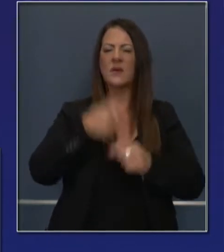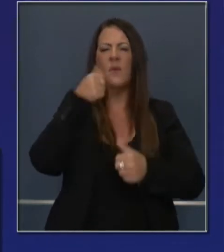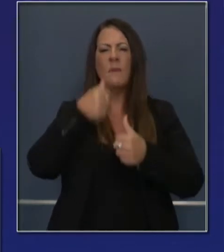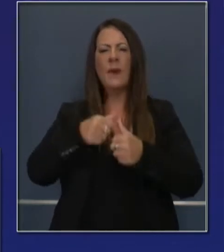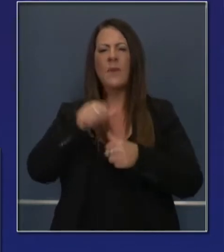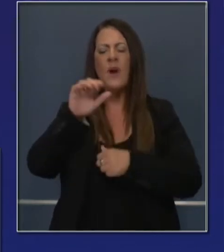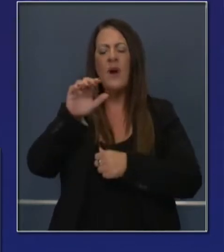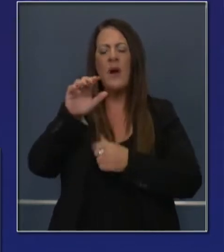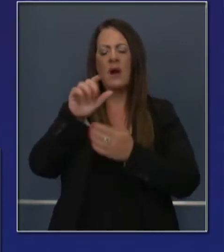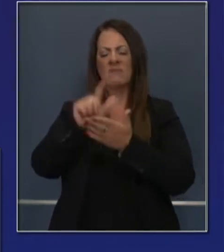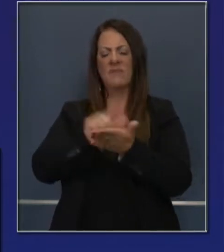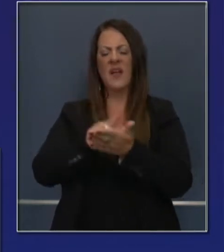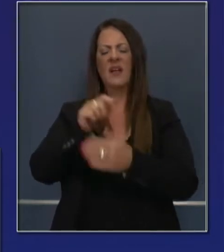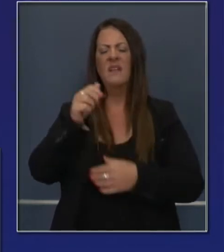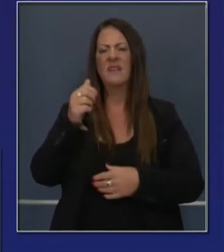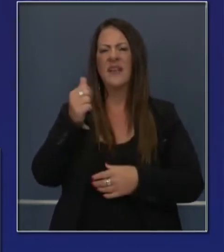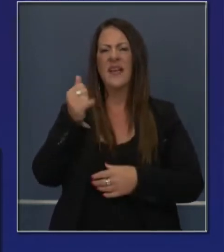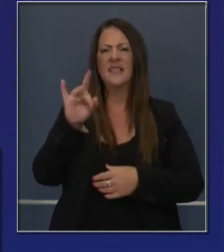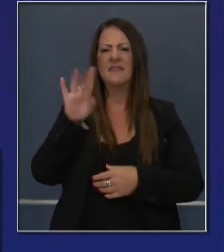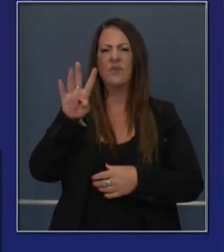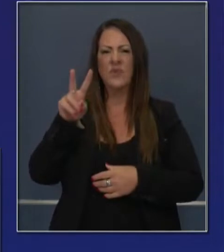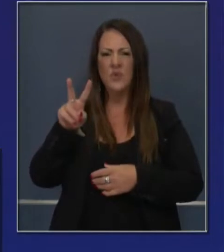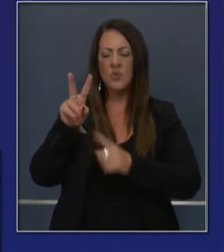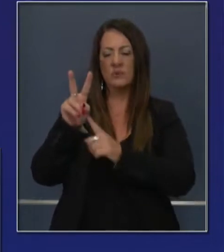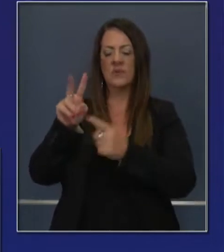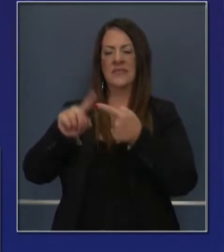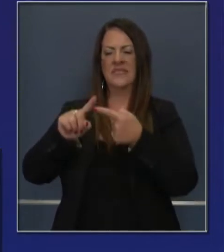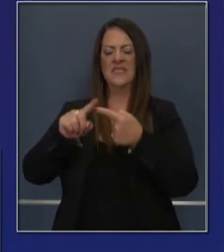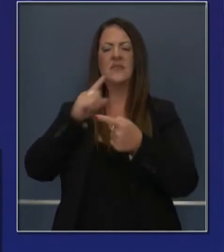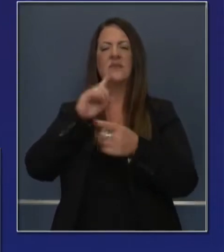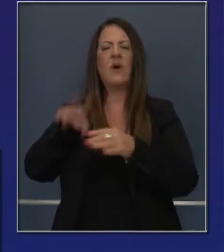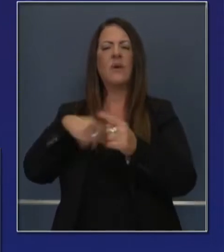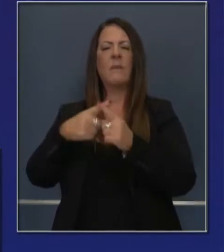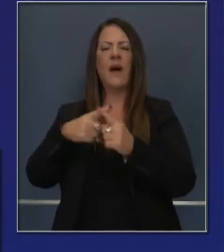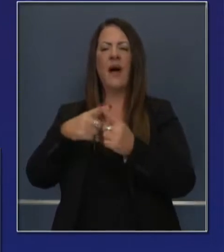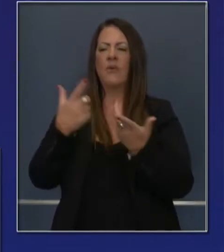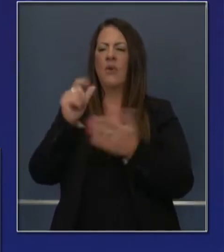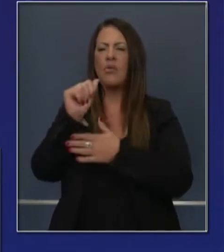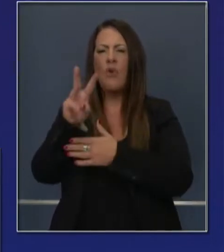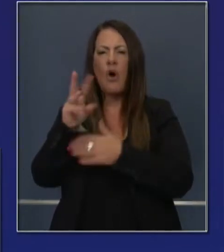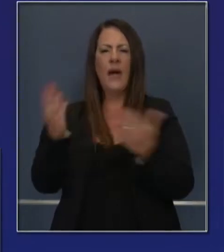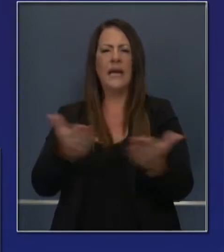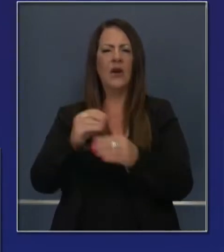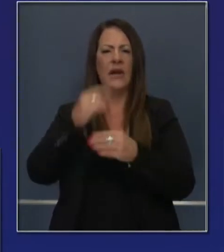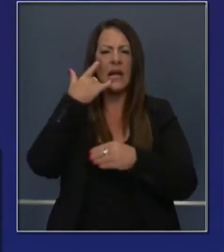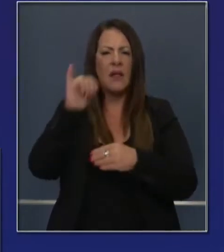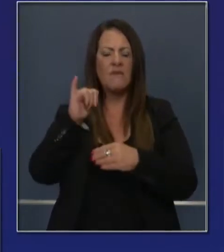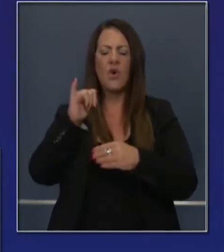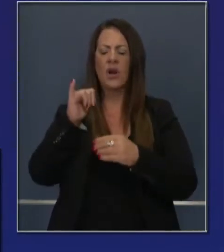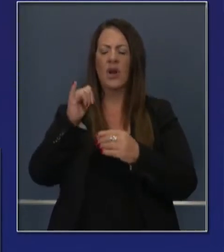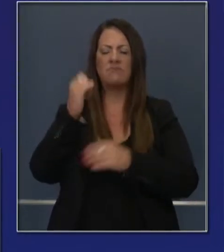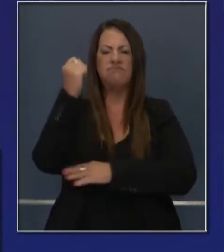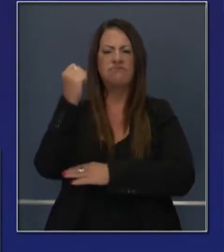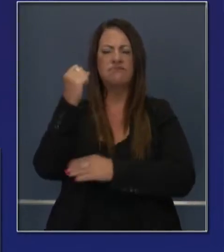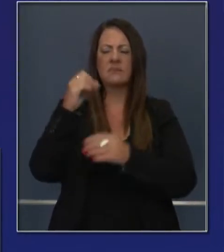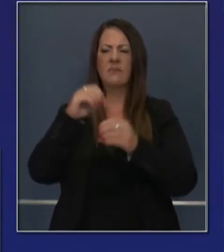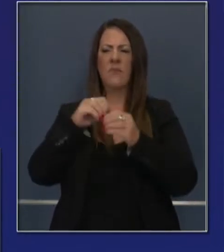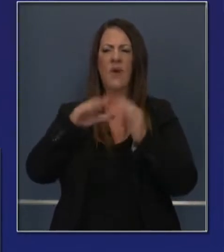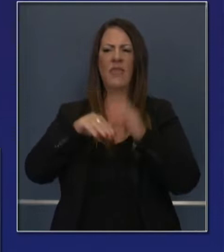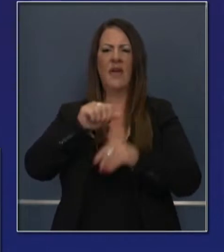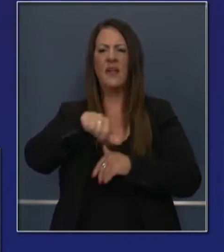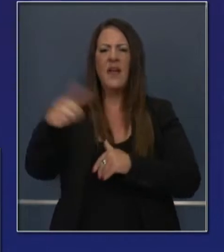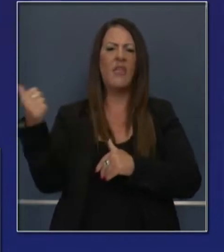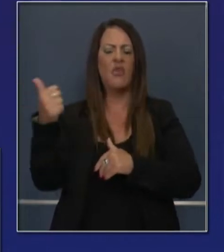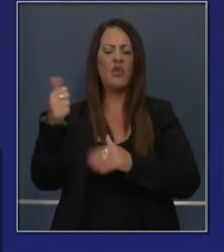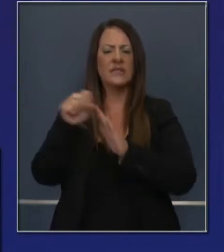1482, we've set forth the strongest eviction protections in the United States of America. Statewide rent cap was put